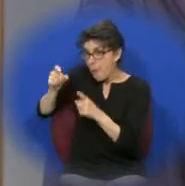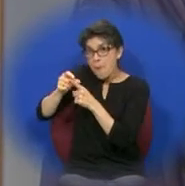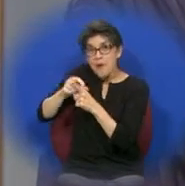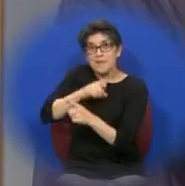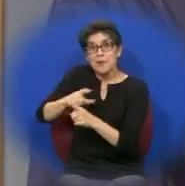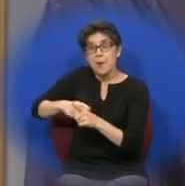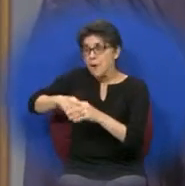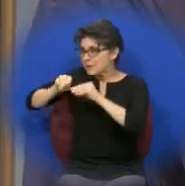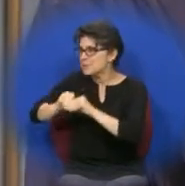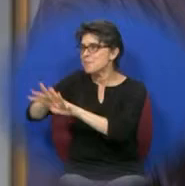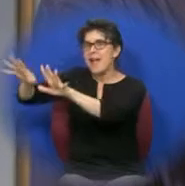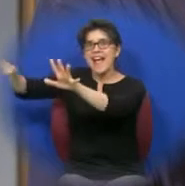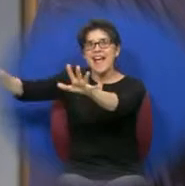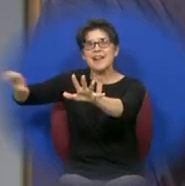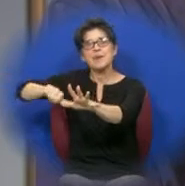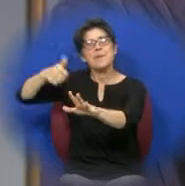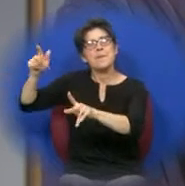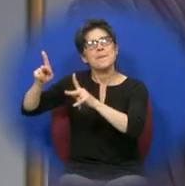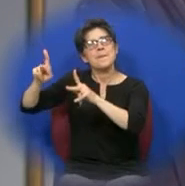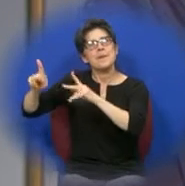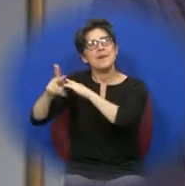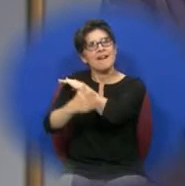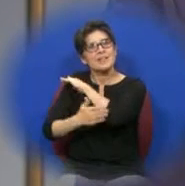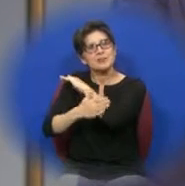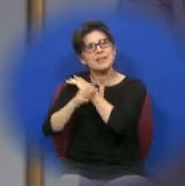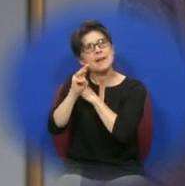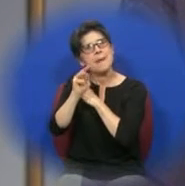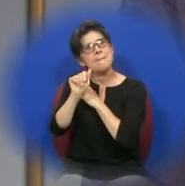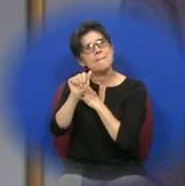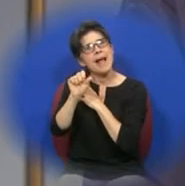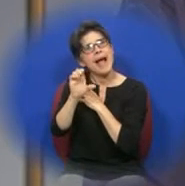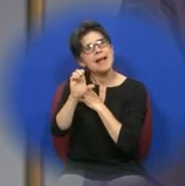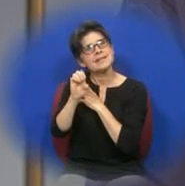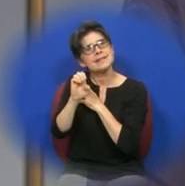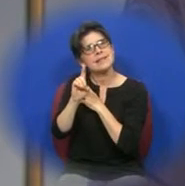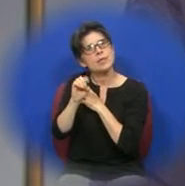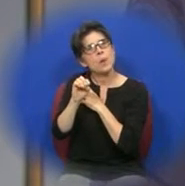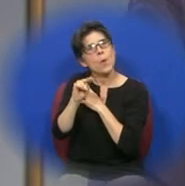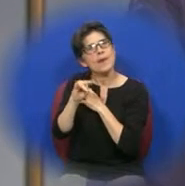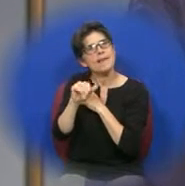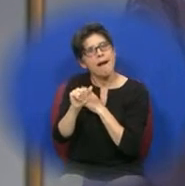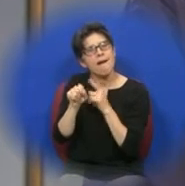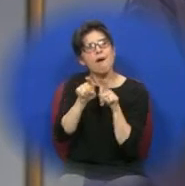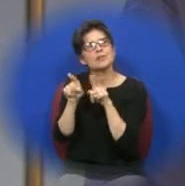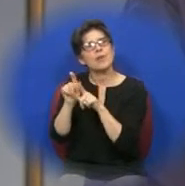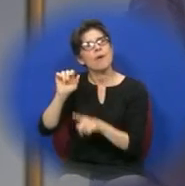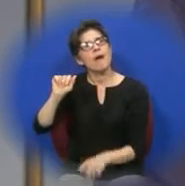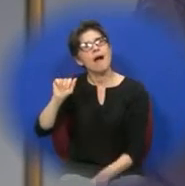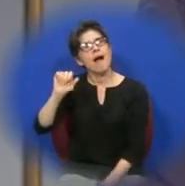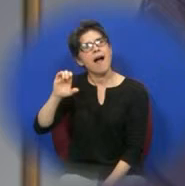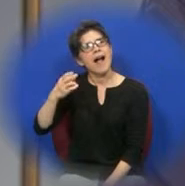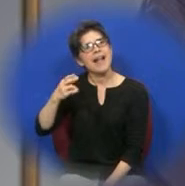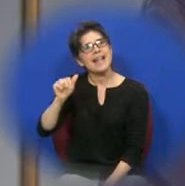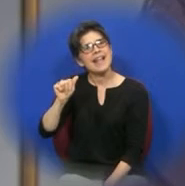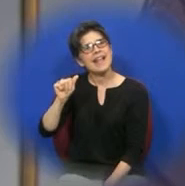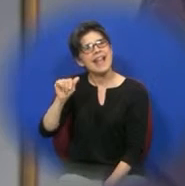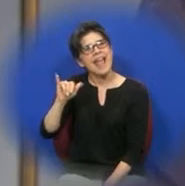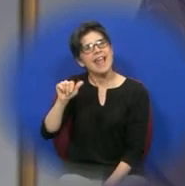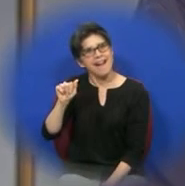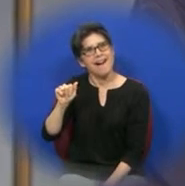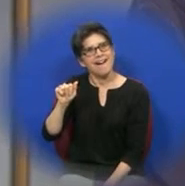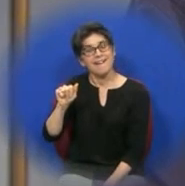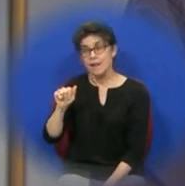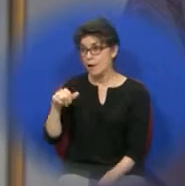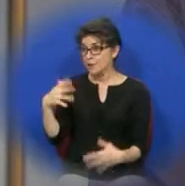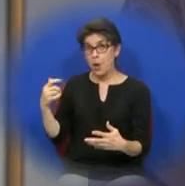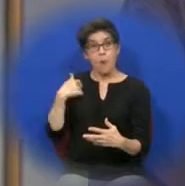forth, not only in Macedonia and in Achaia, but in every place your faith in God has gone forth, so